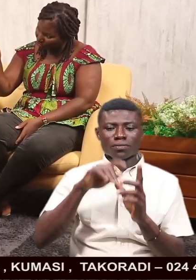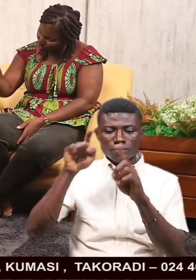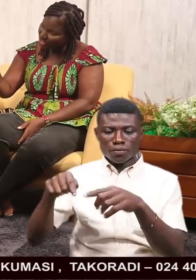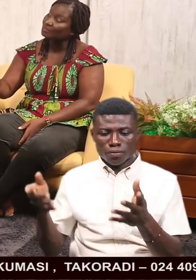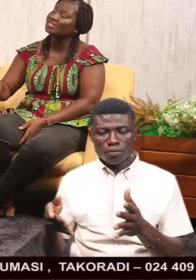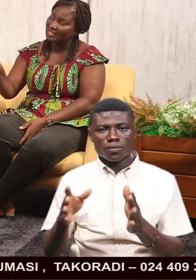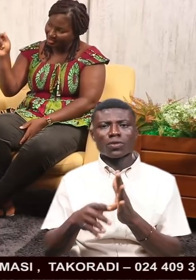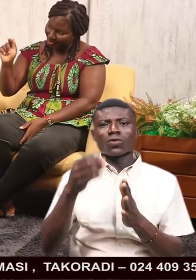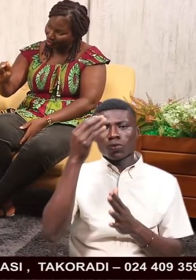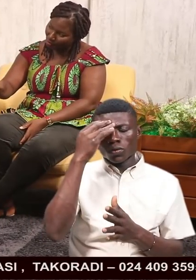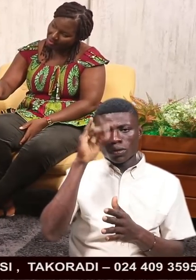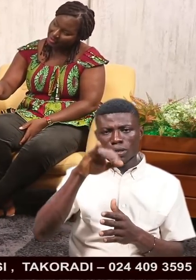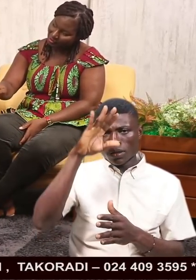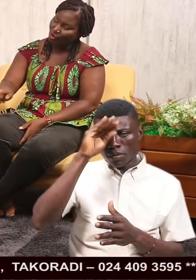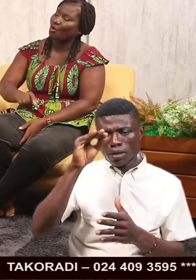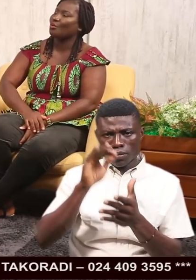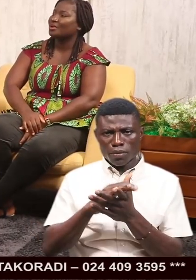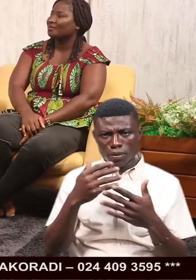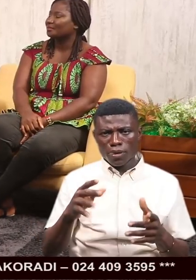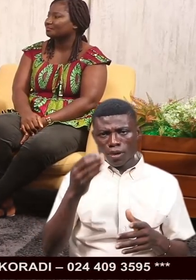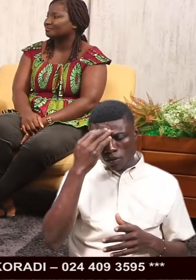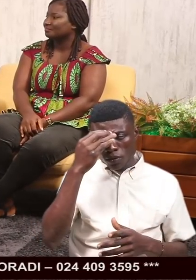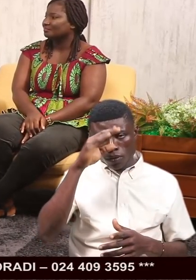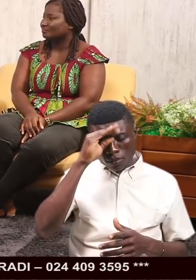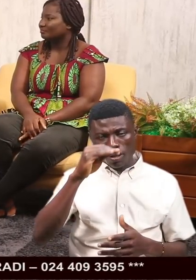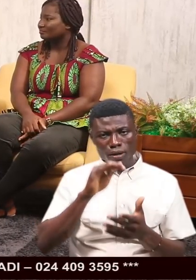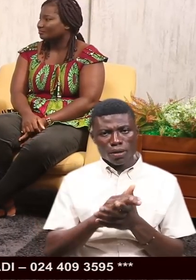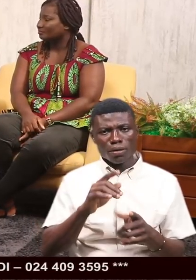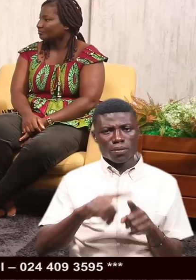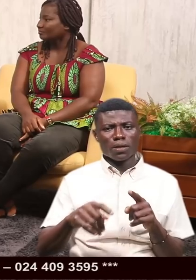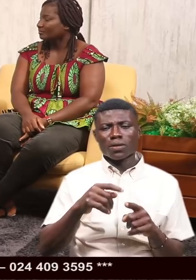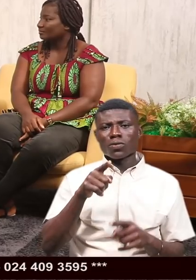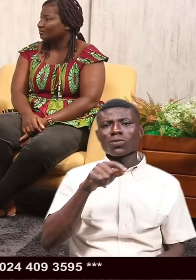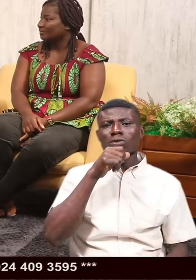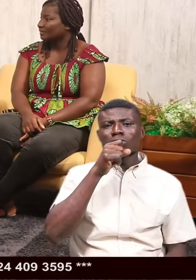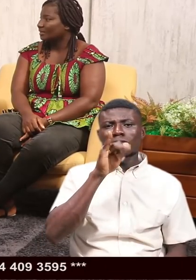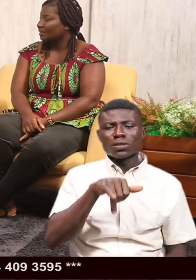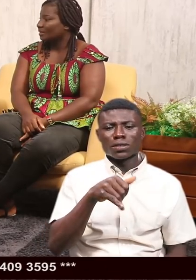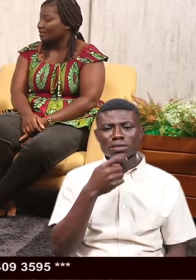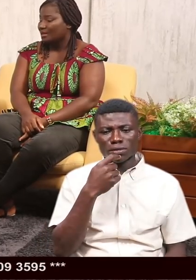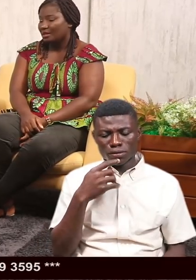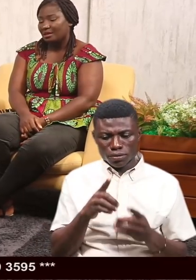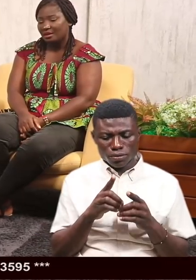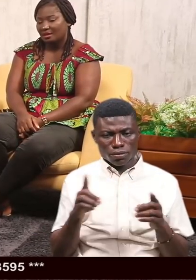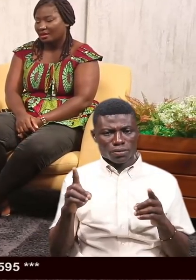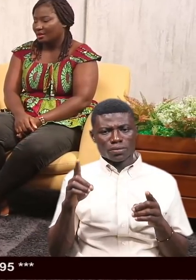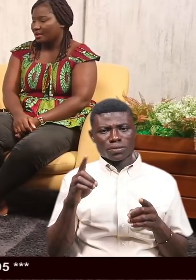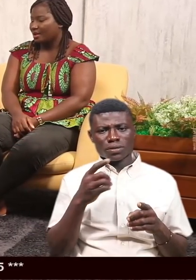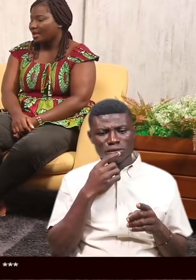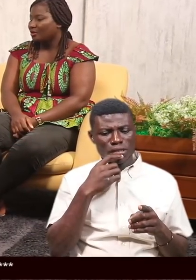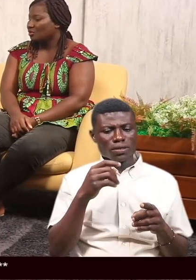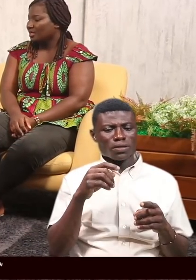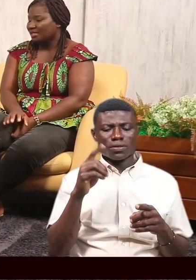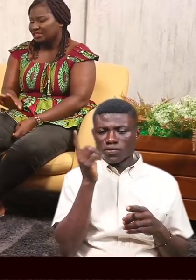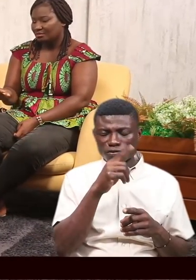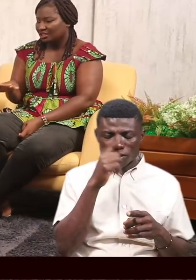ho ti no ni mu se obe ma no oyere. But onbi onye sure some country say ware na gu am an fake divorce